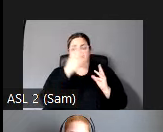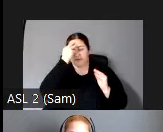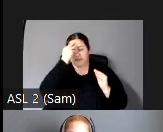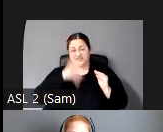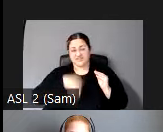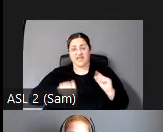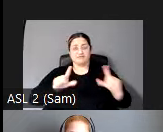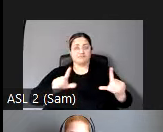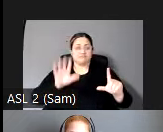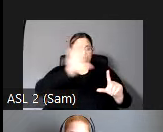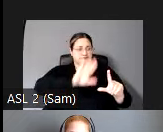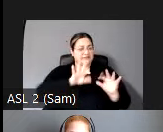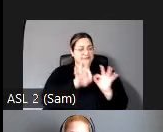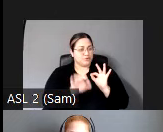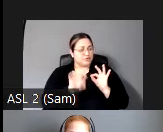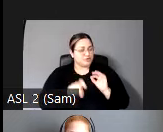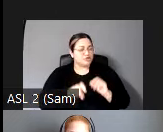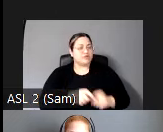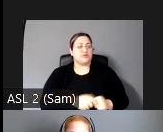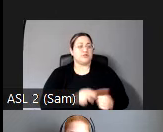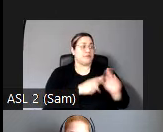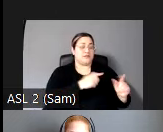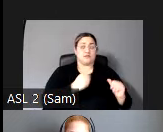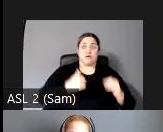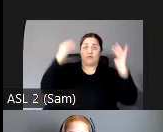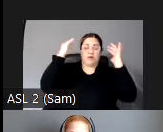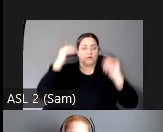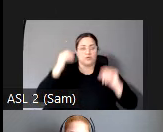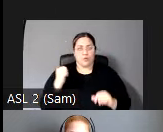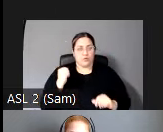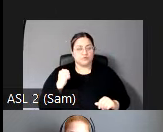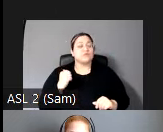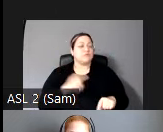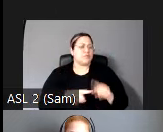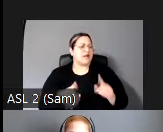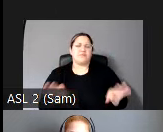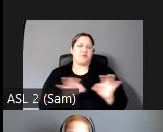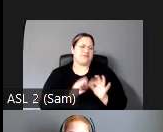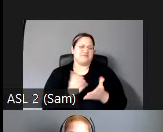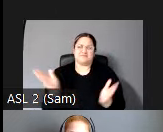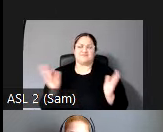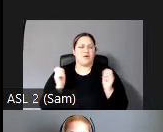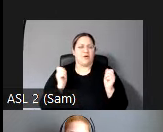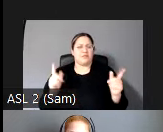the resources, tools, and environments that they need as well. So what's coming?